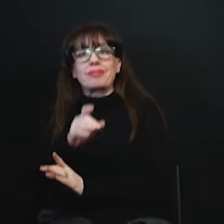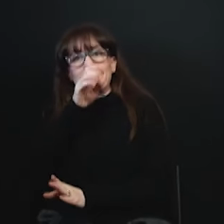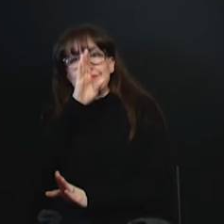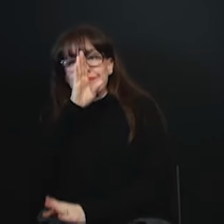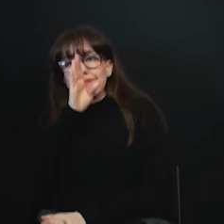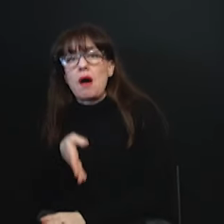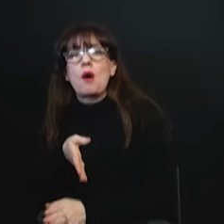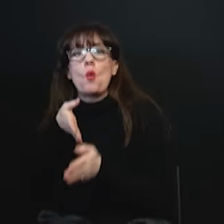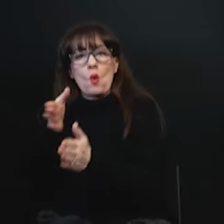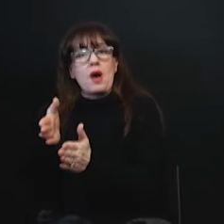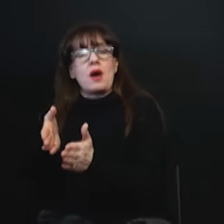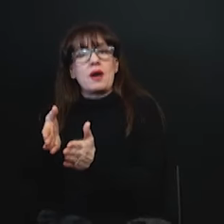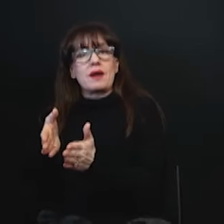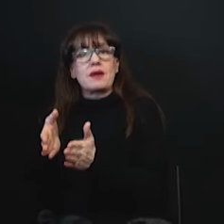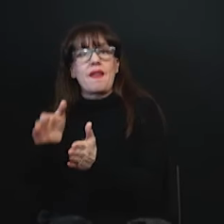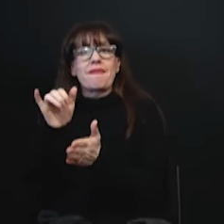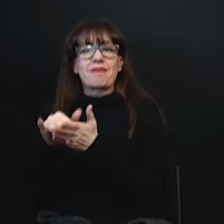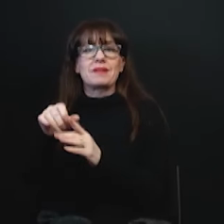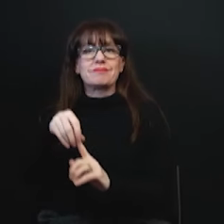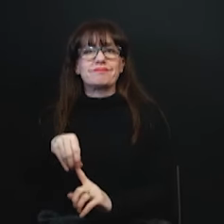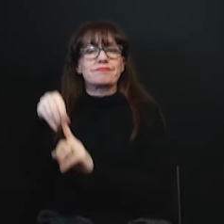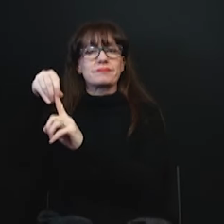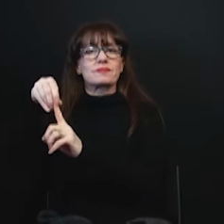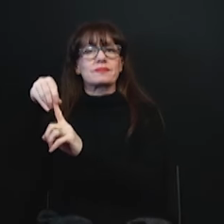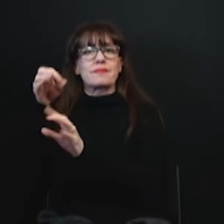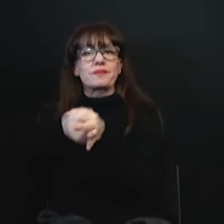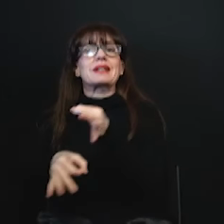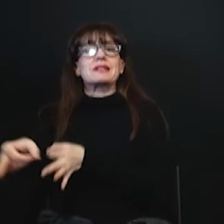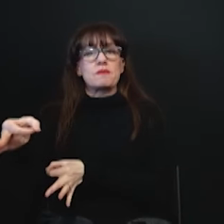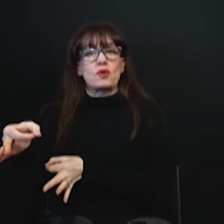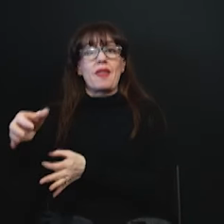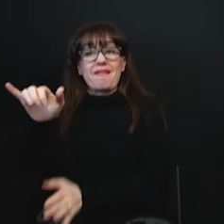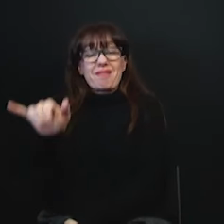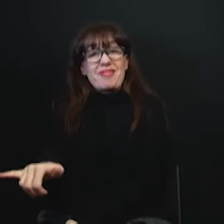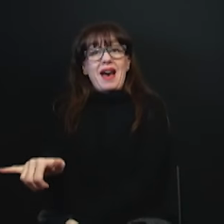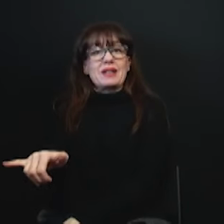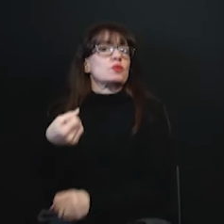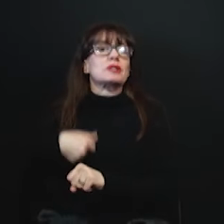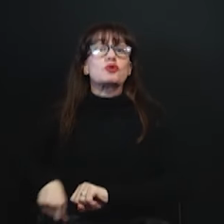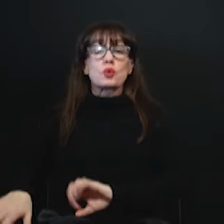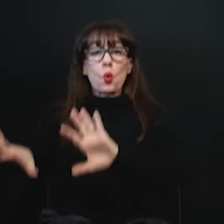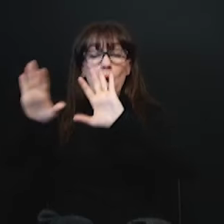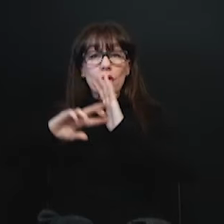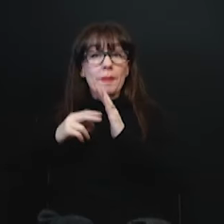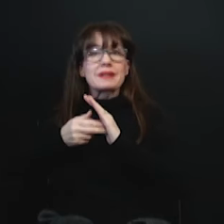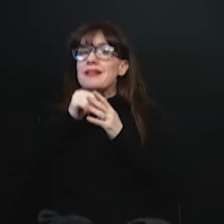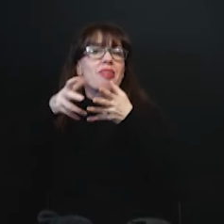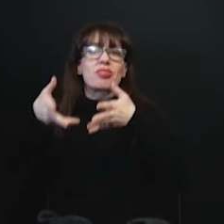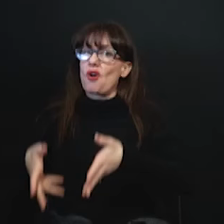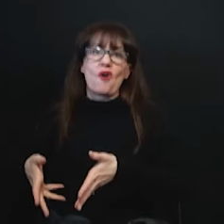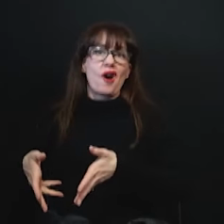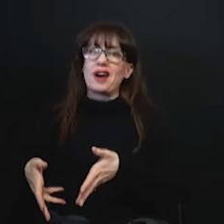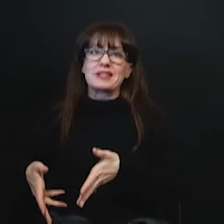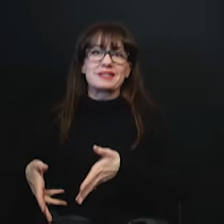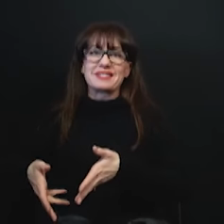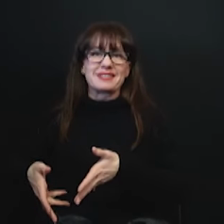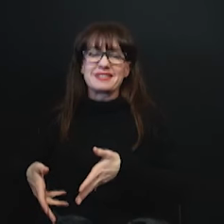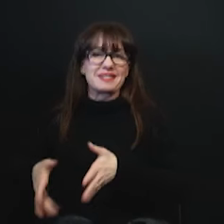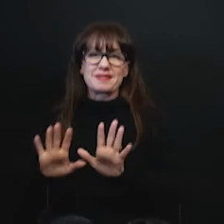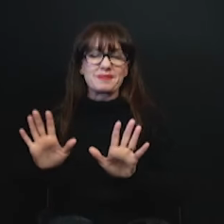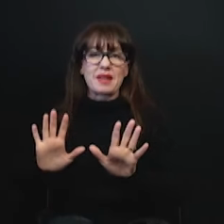kingdom, that's the exception. That is where surrender is not loss. Surrender is nothing